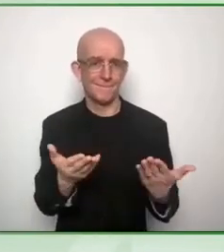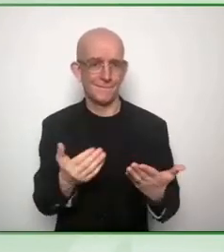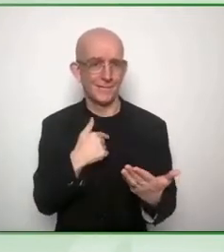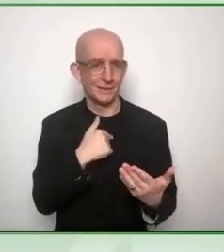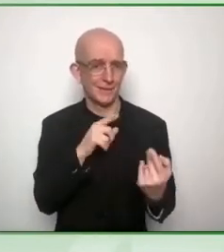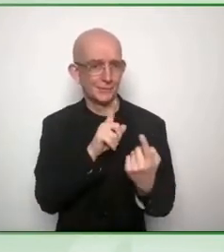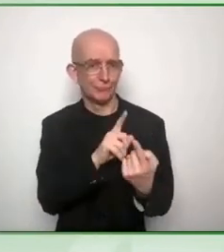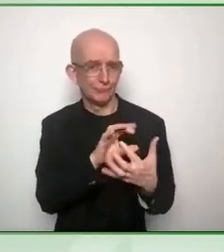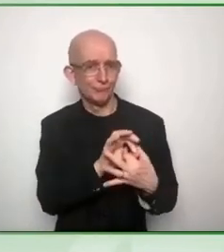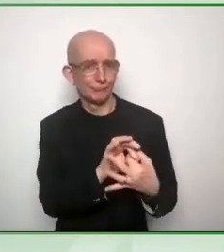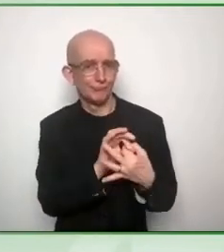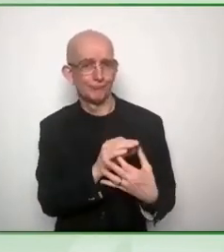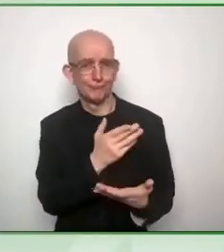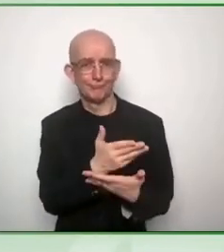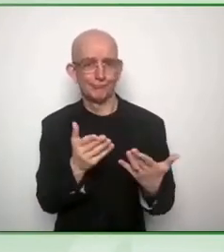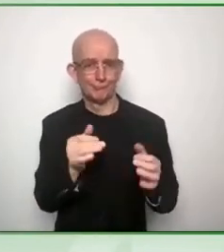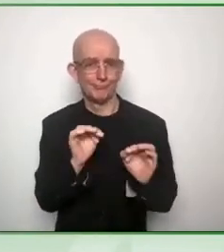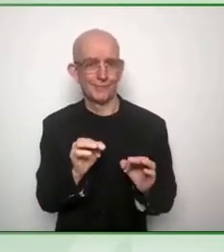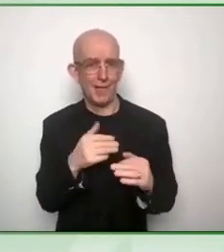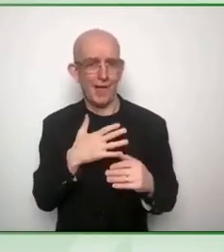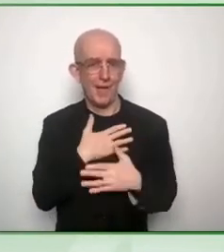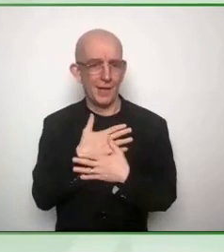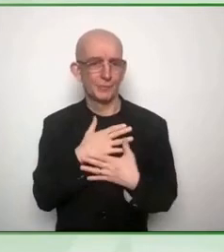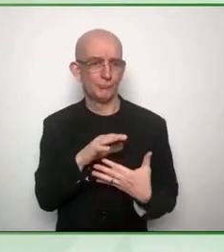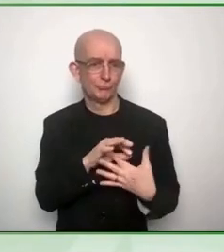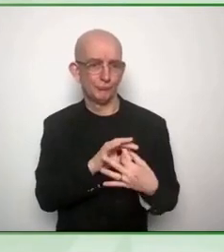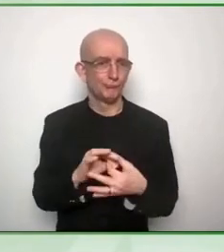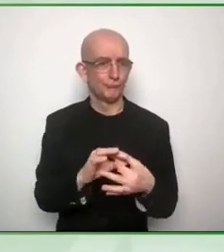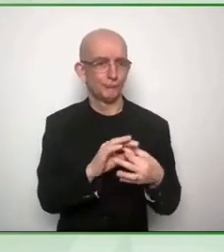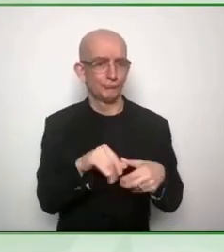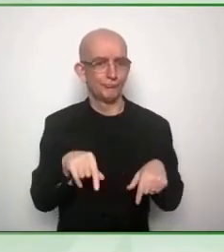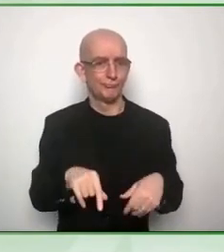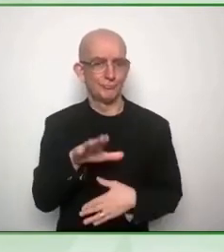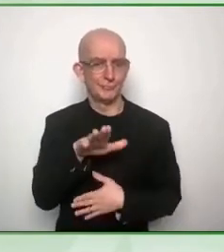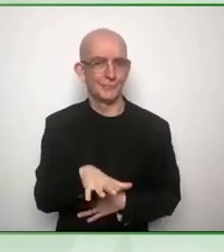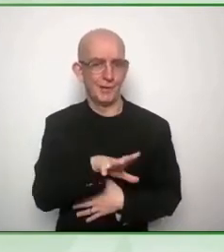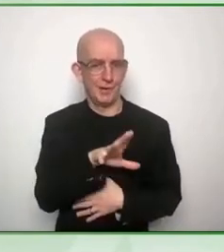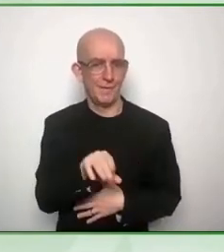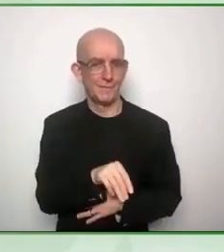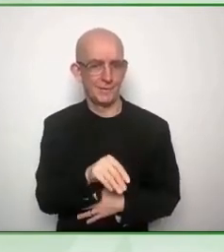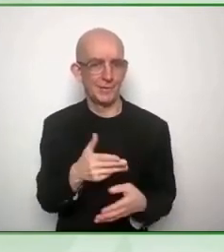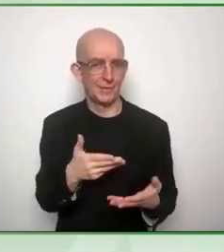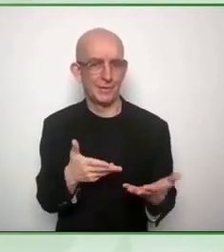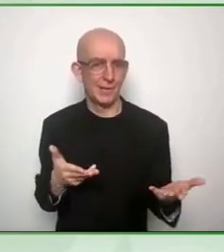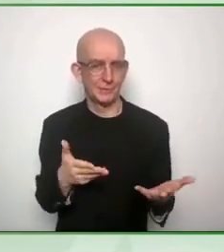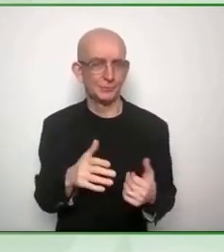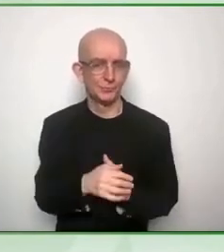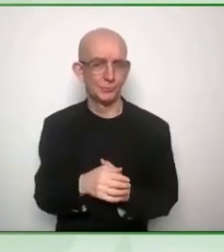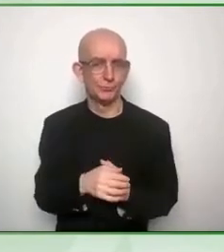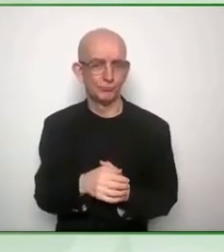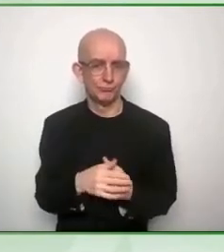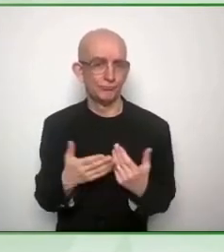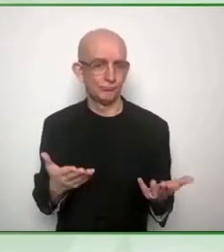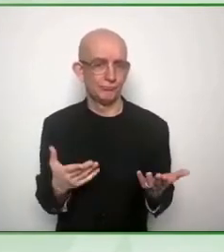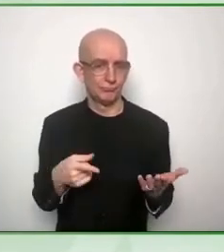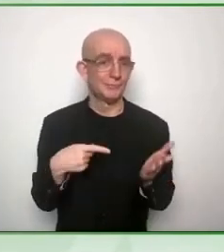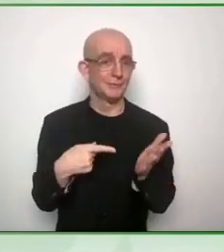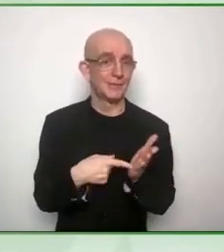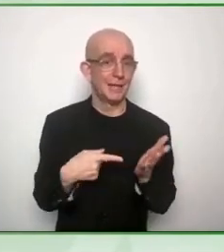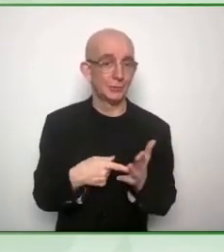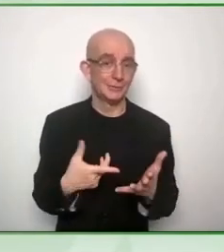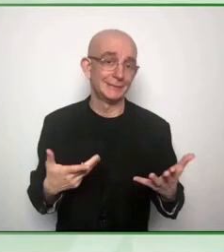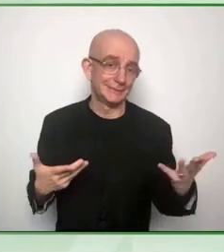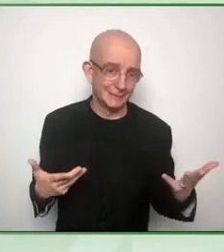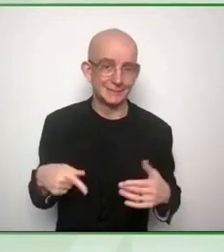come from a tech background, which really helps me in addressing the right need and architecting this entire platform the correct